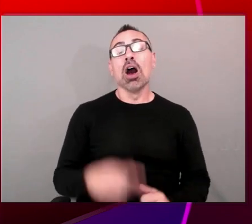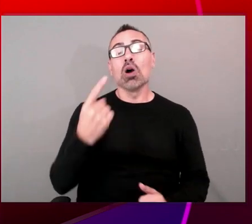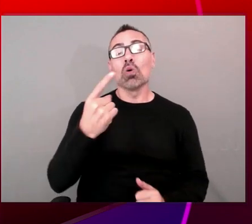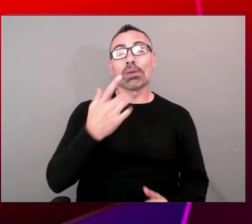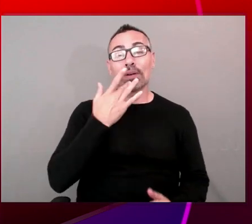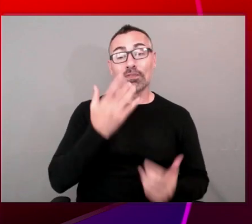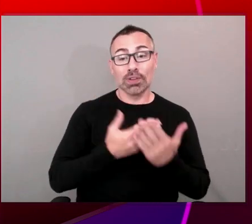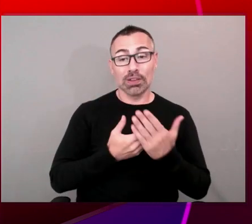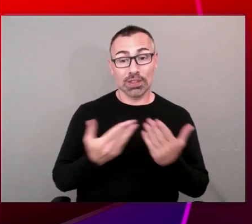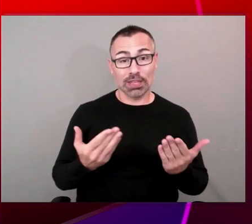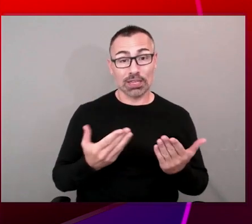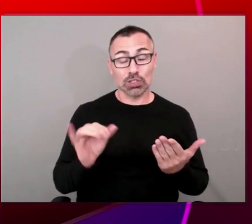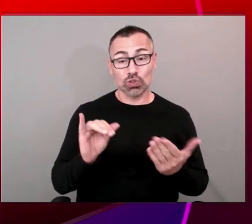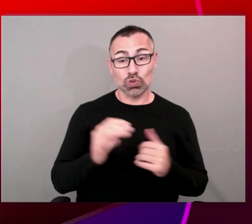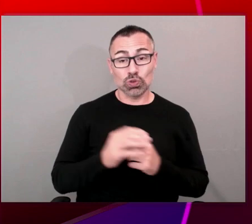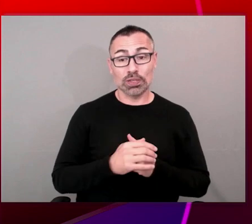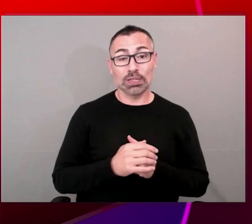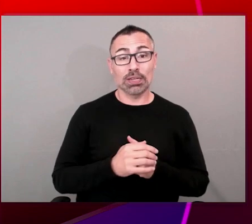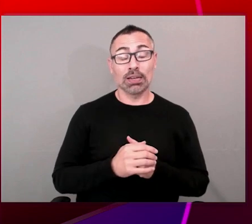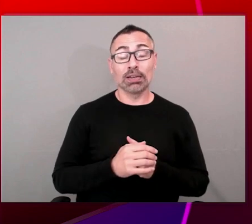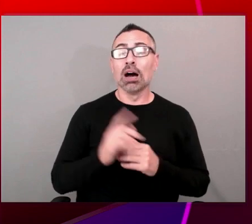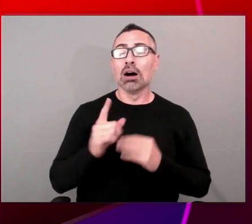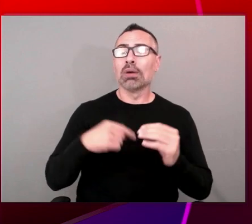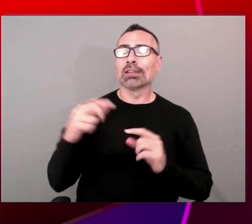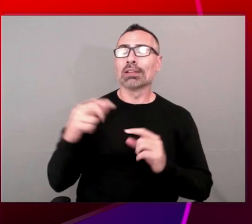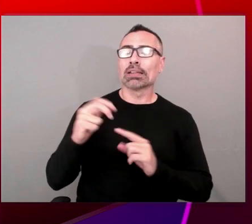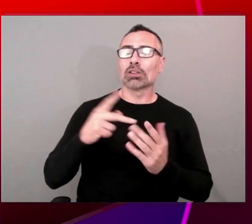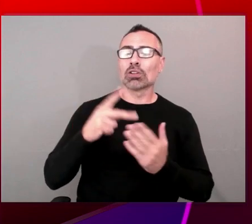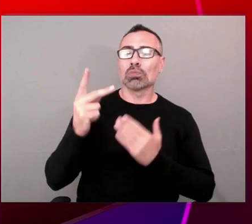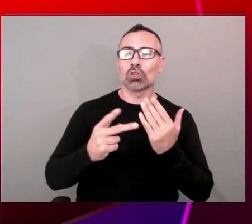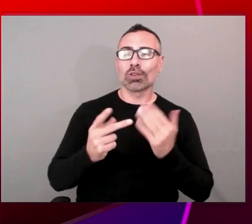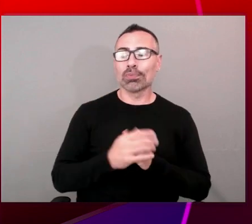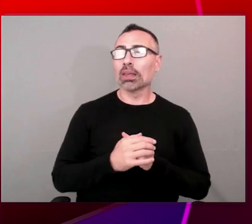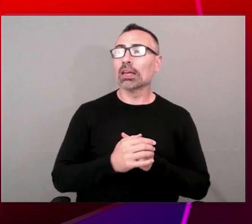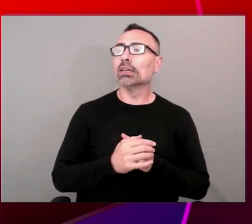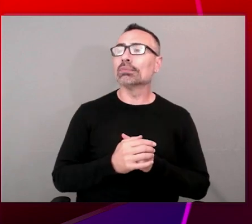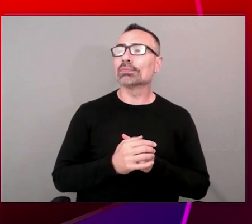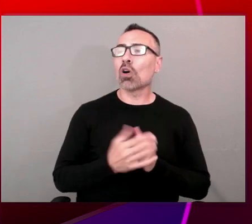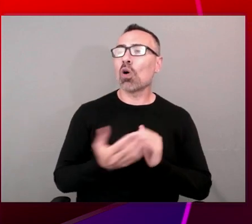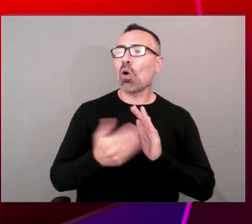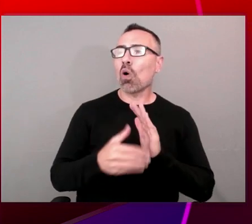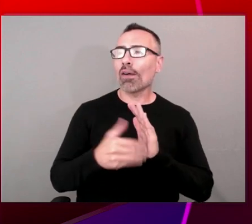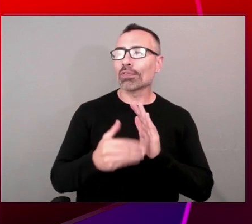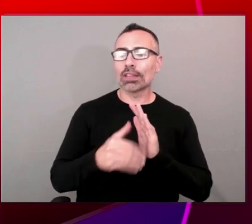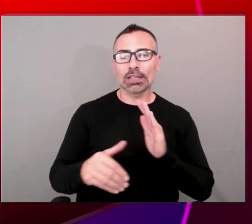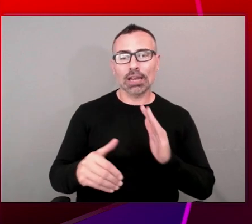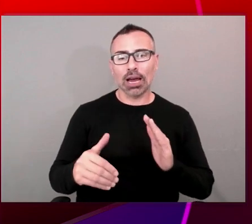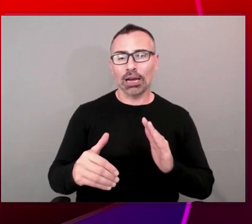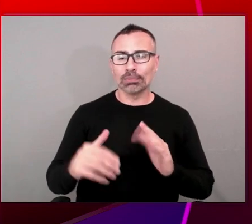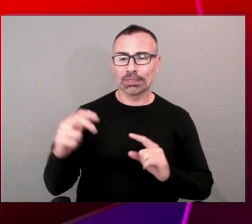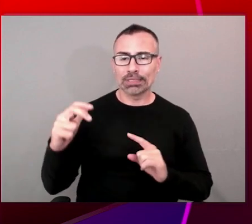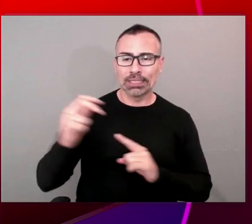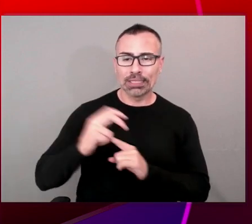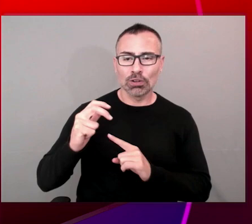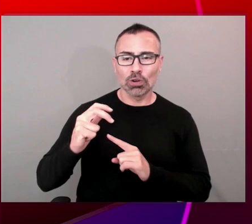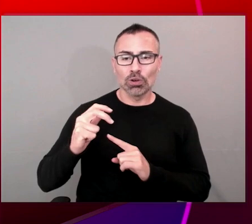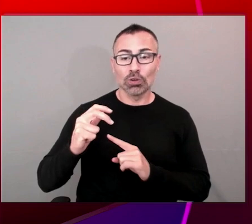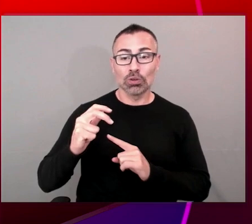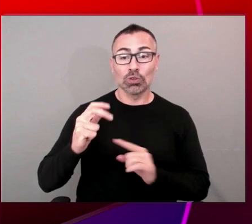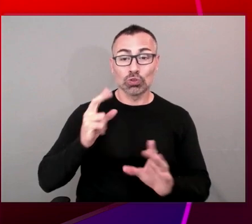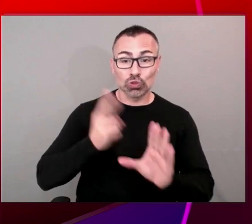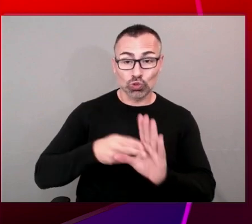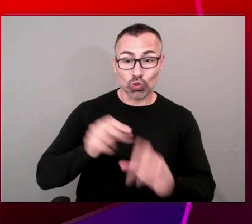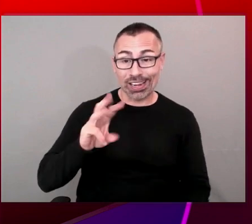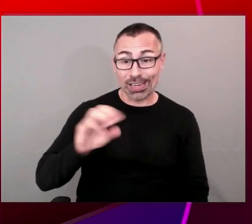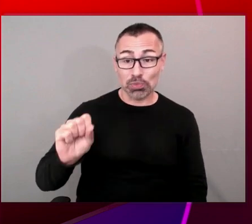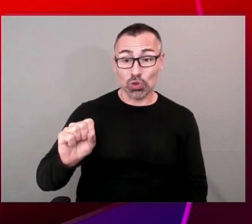like about the Heroes program. Oftentimes, heroes will come and join AWS too